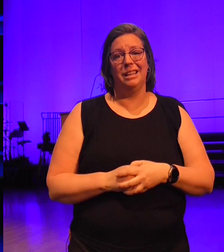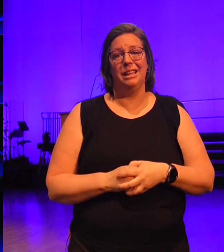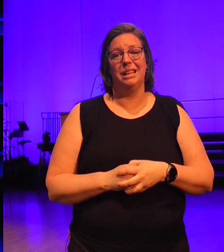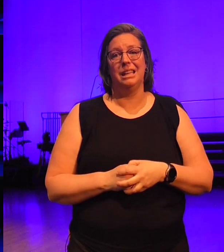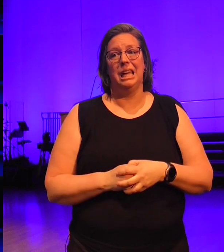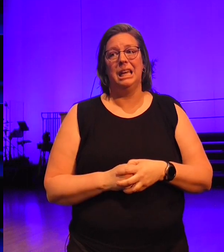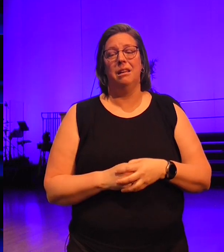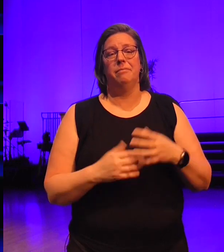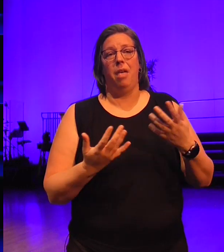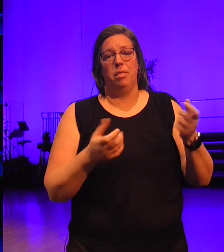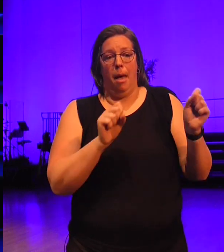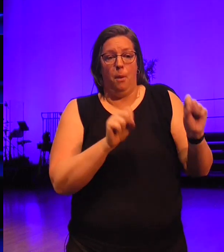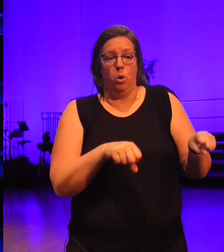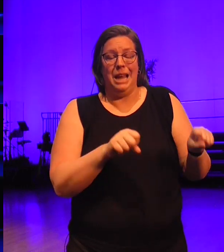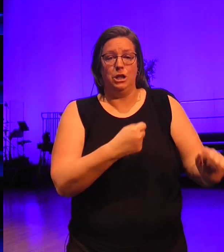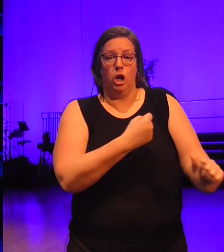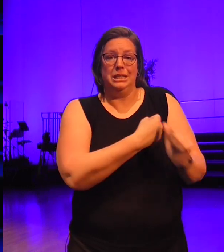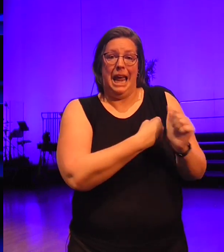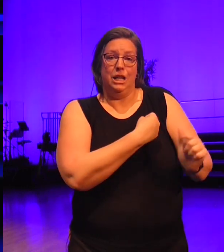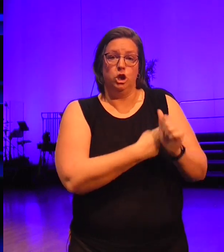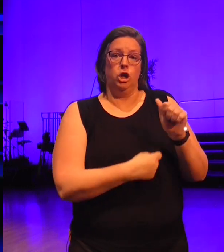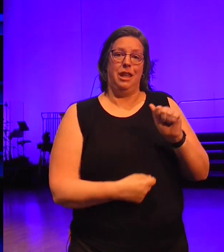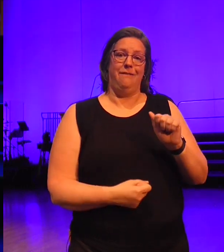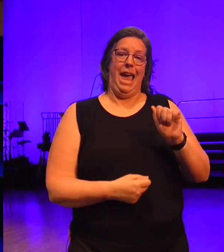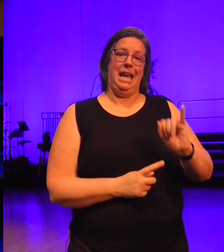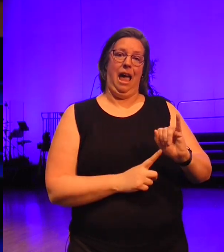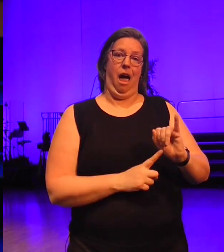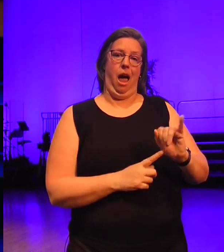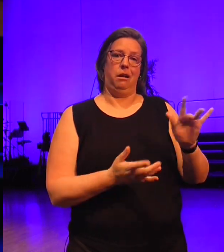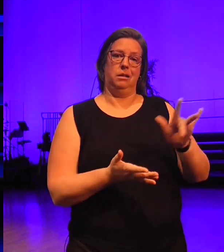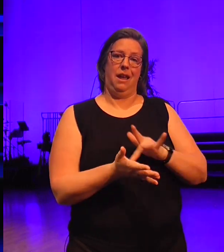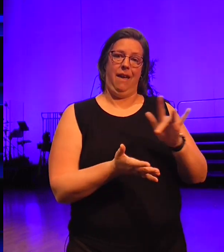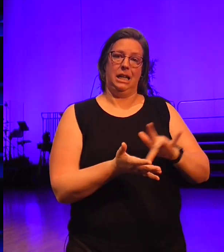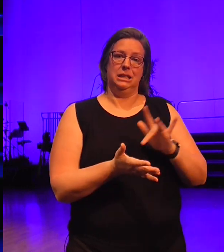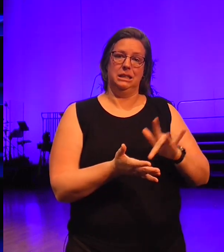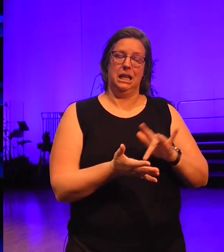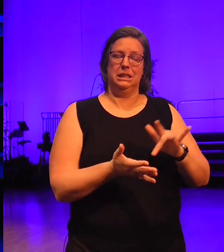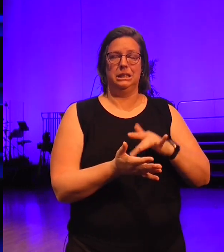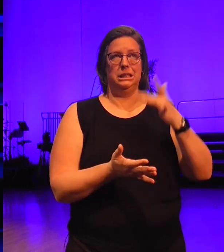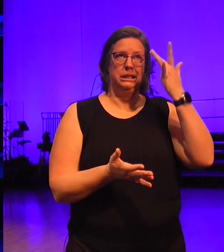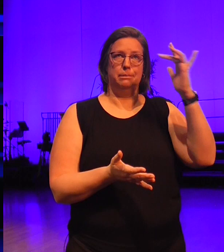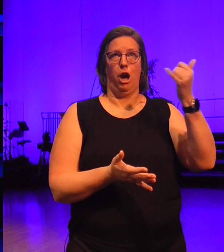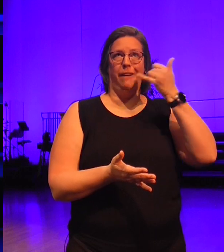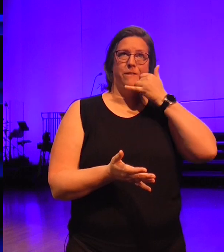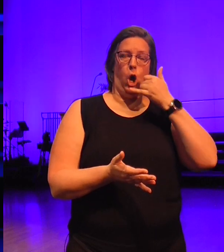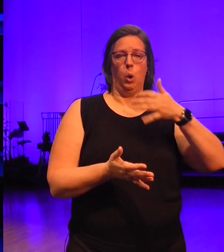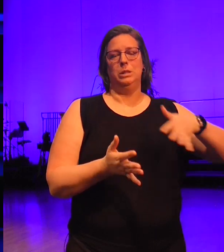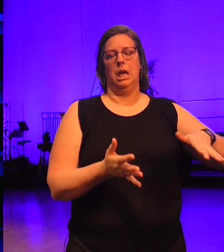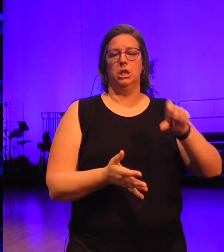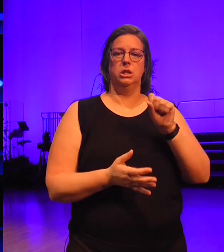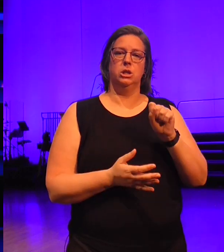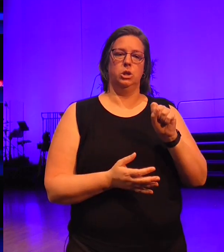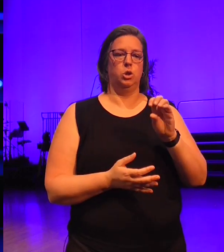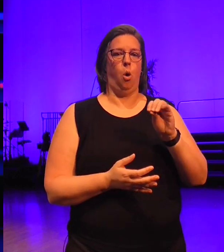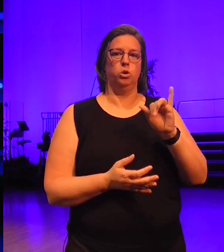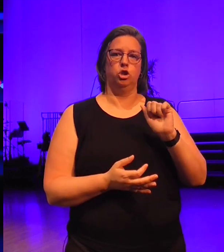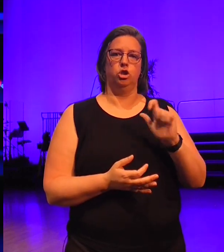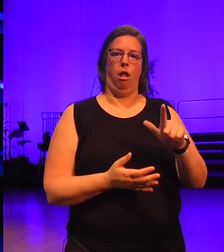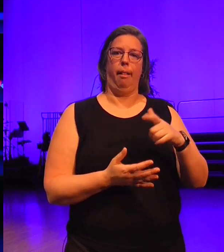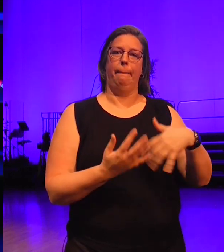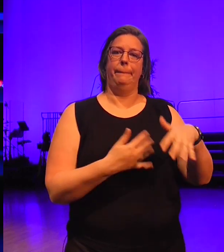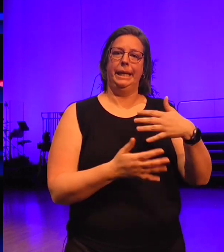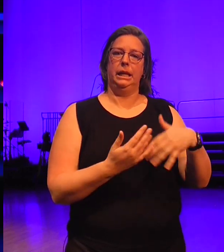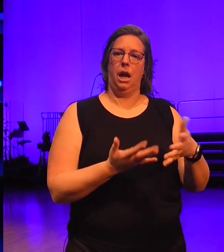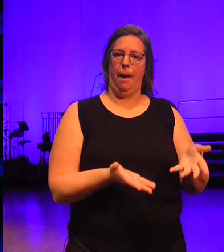the potential dangers of the AI, the tablets, the smartphones, the social media. You know,